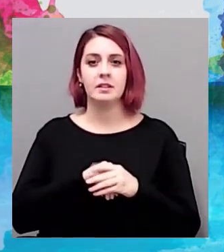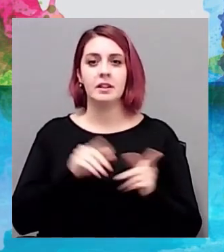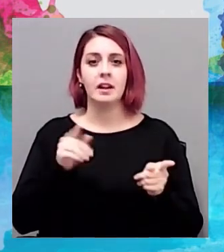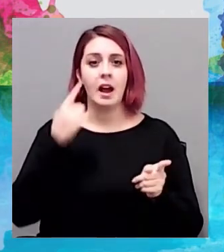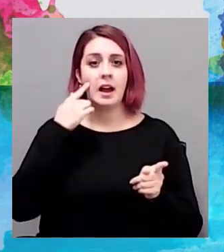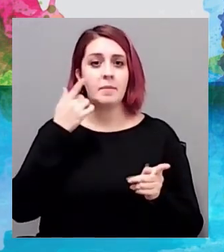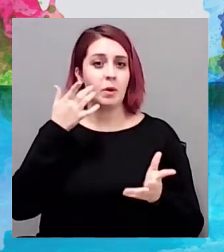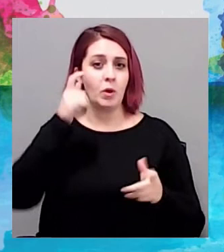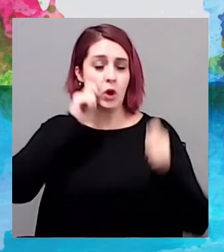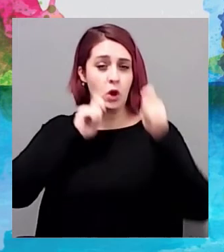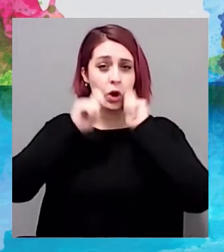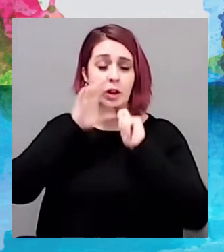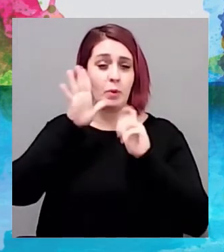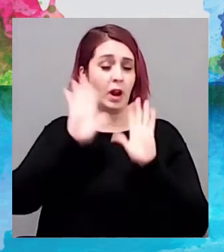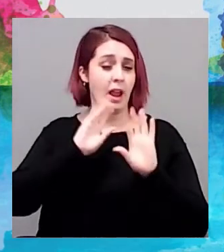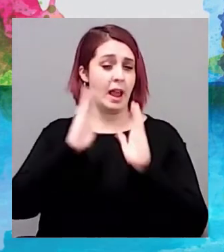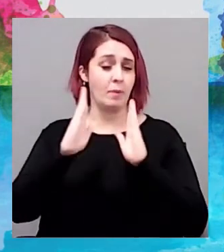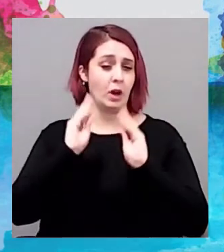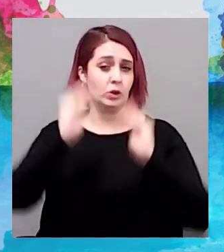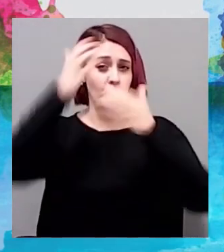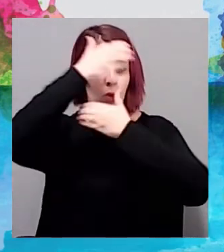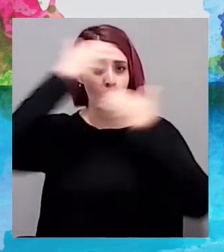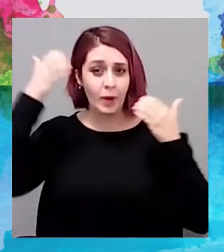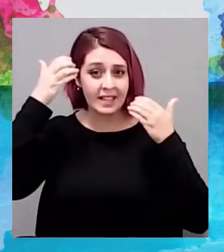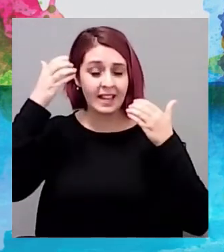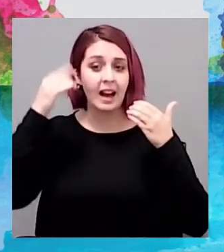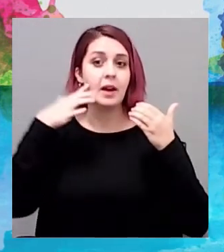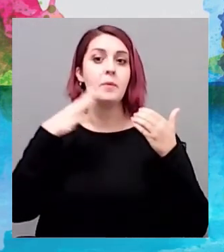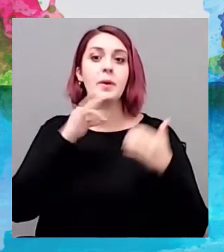woman is crying. This is his cubic